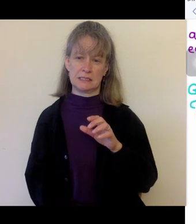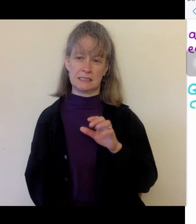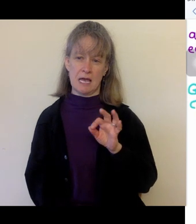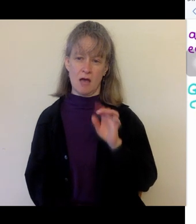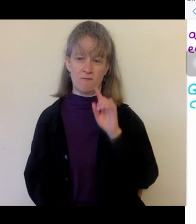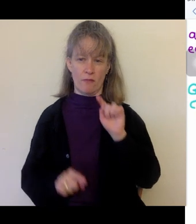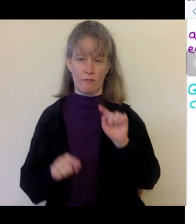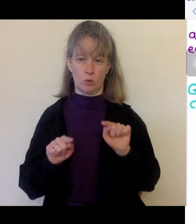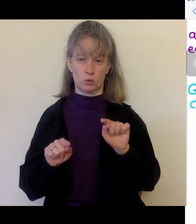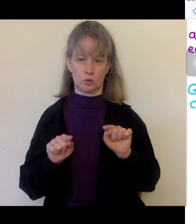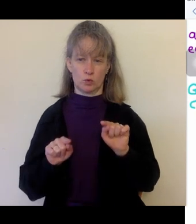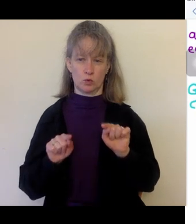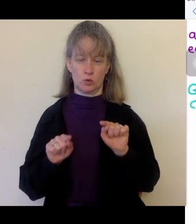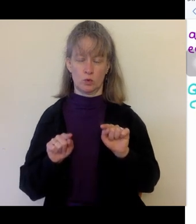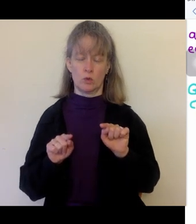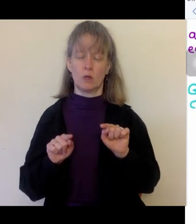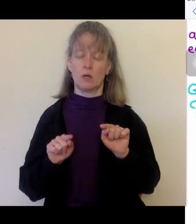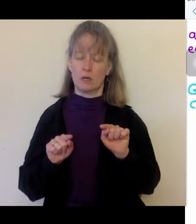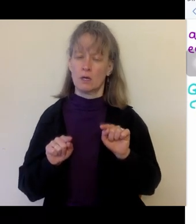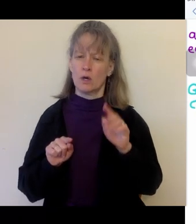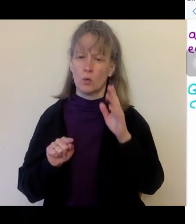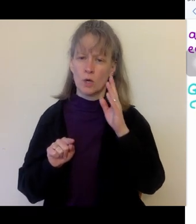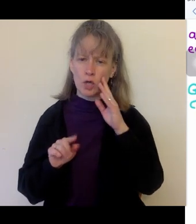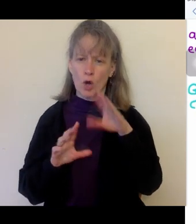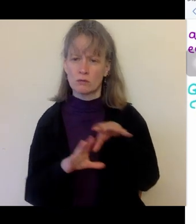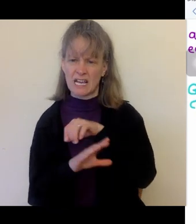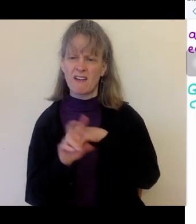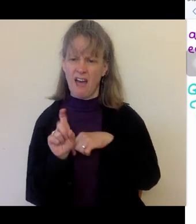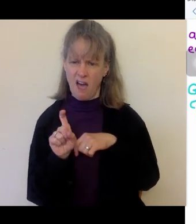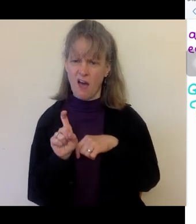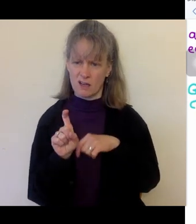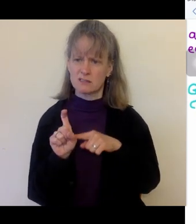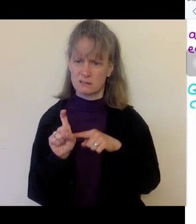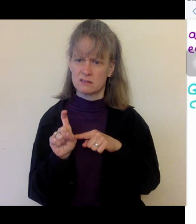So we know we could get an x from both of those.